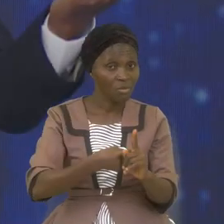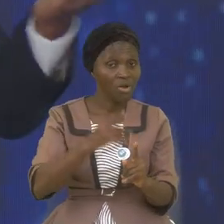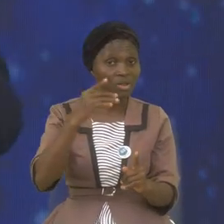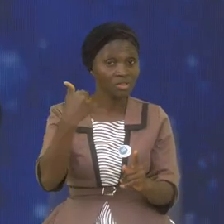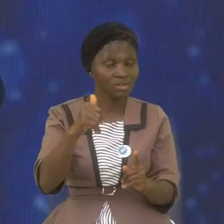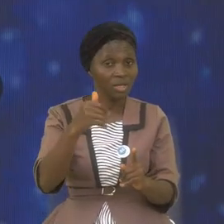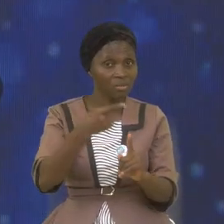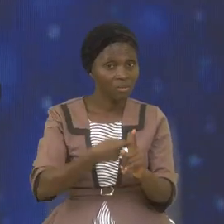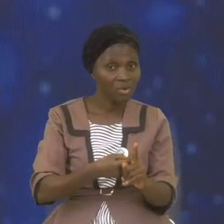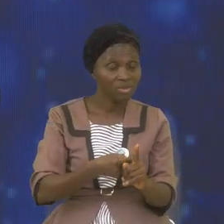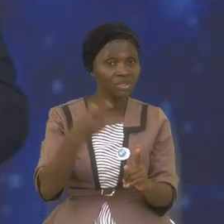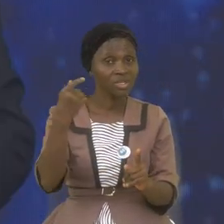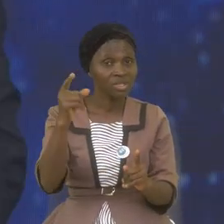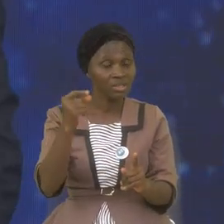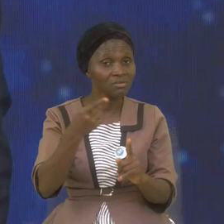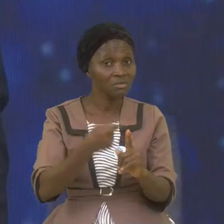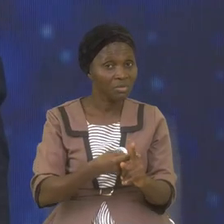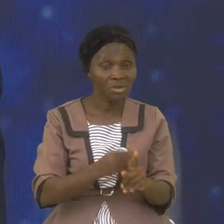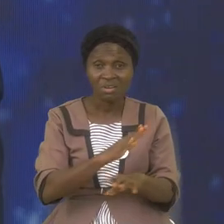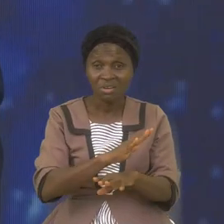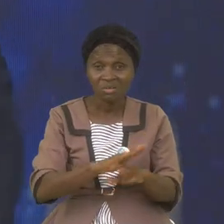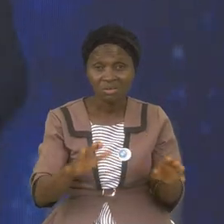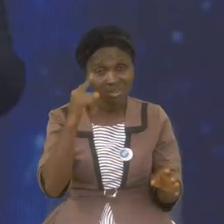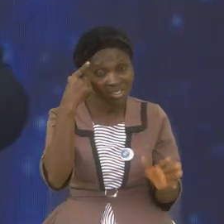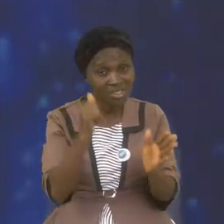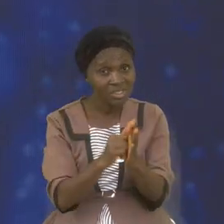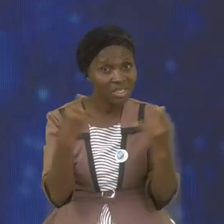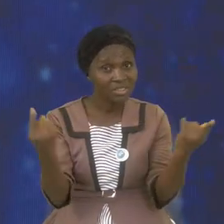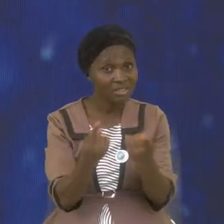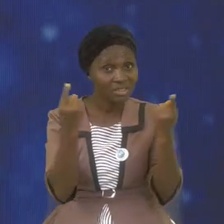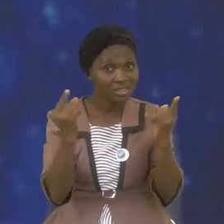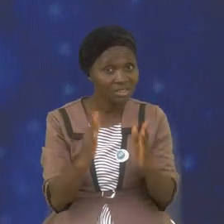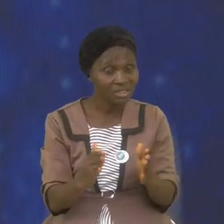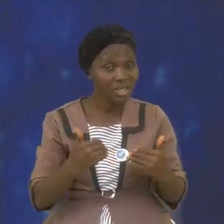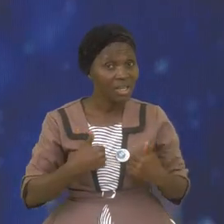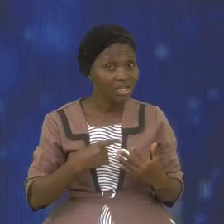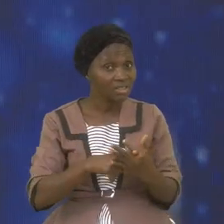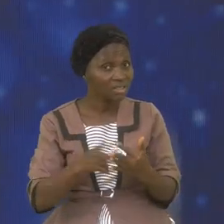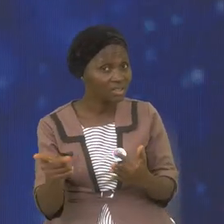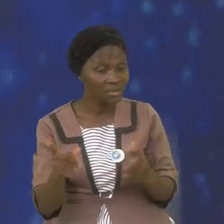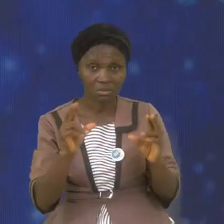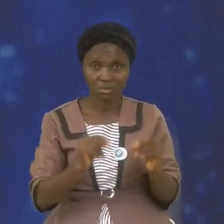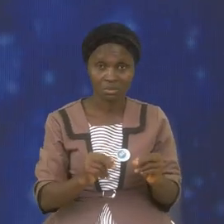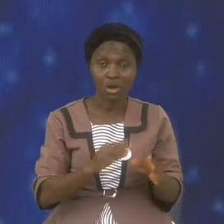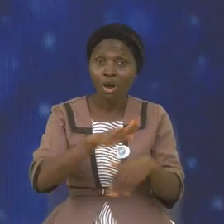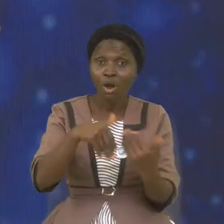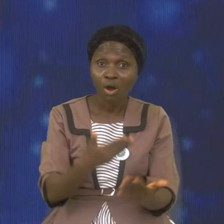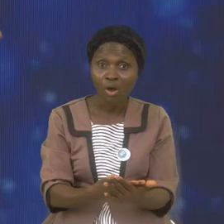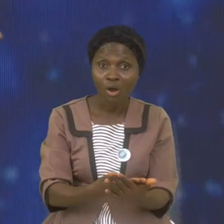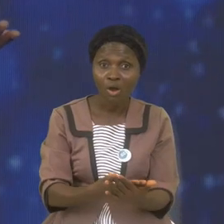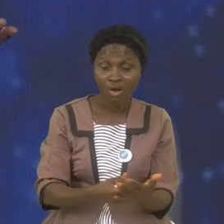11 months, don't think the sinner has escaped. All this came